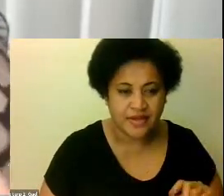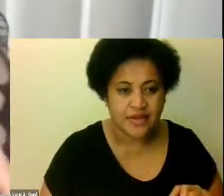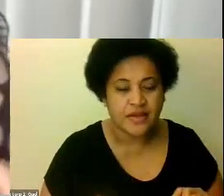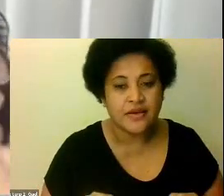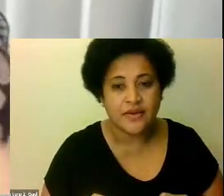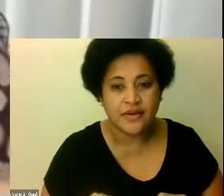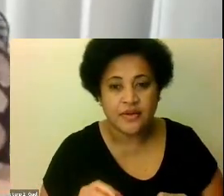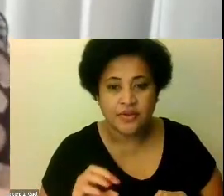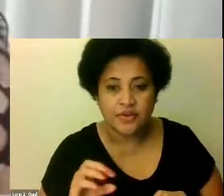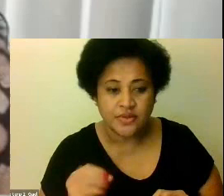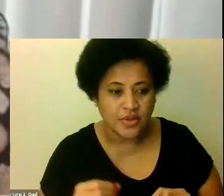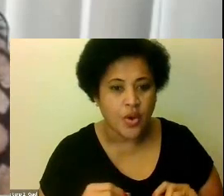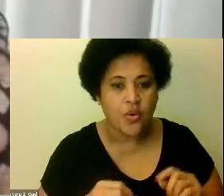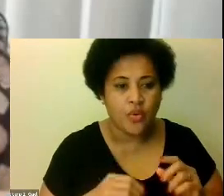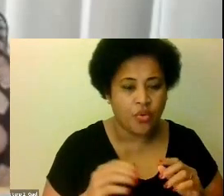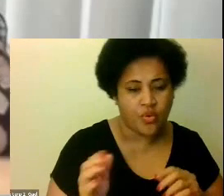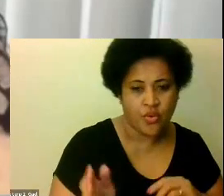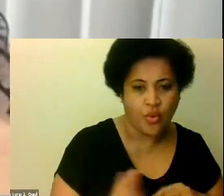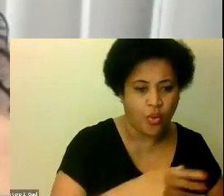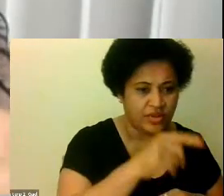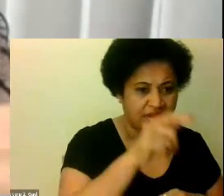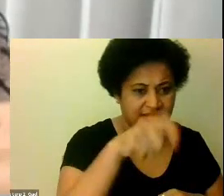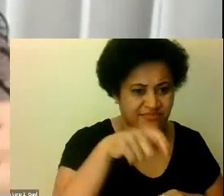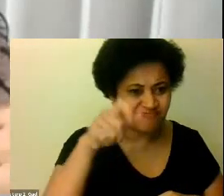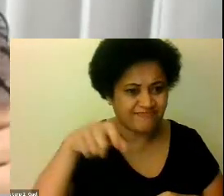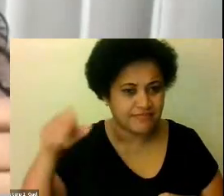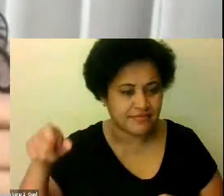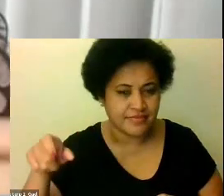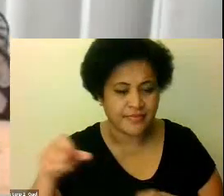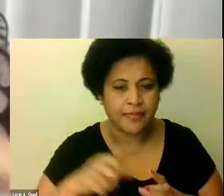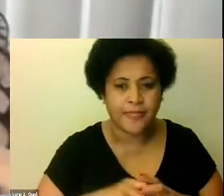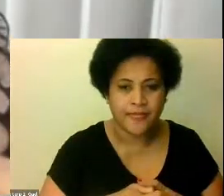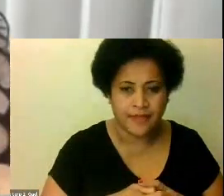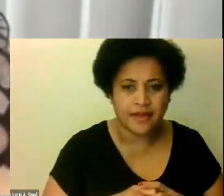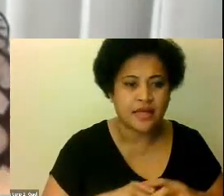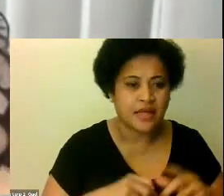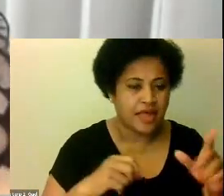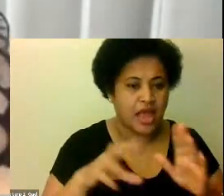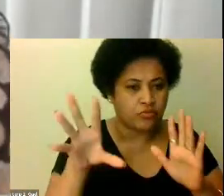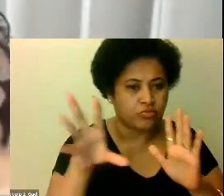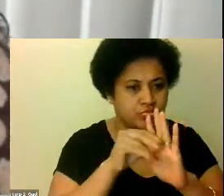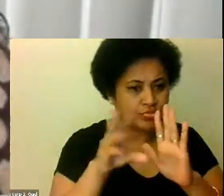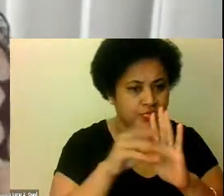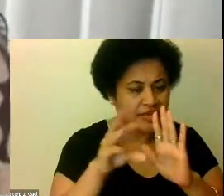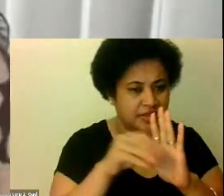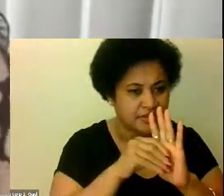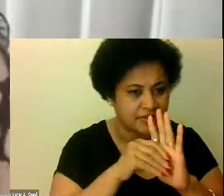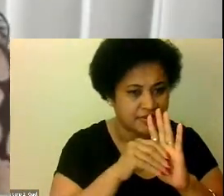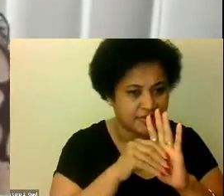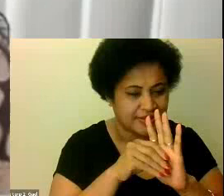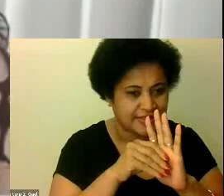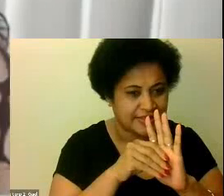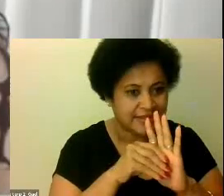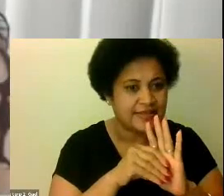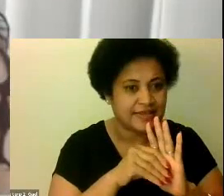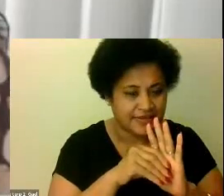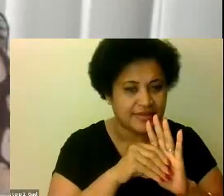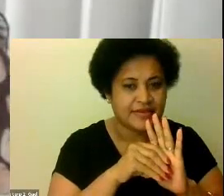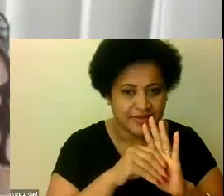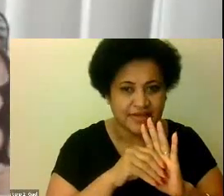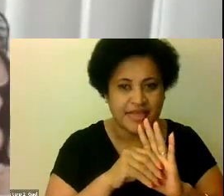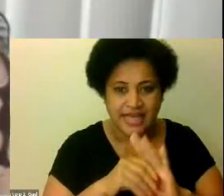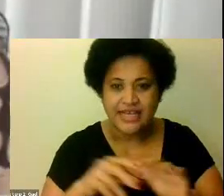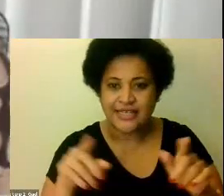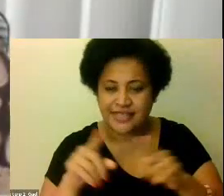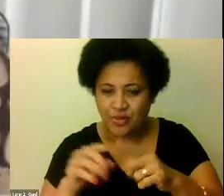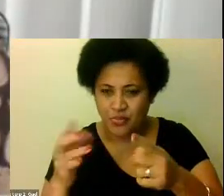these algorithmic biases comes from simply uploading it along the everything else when we